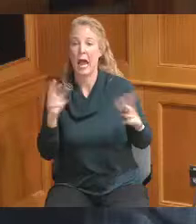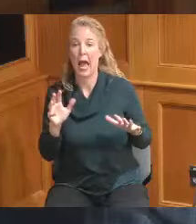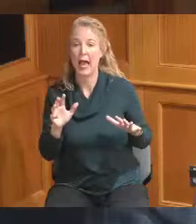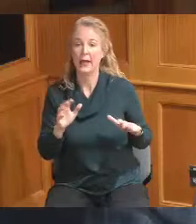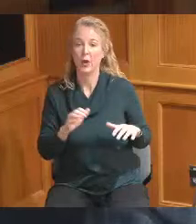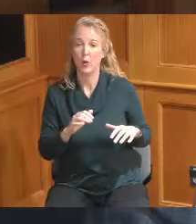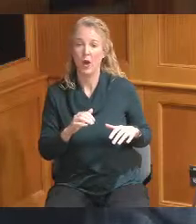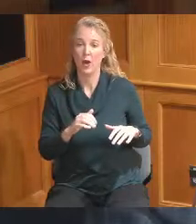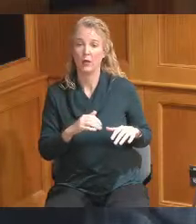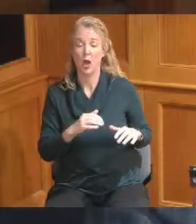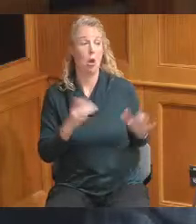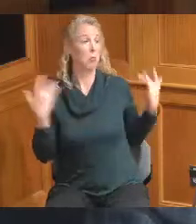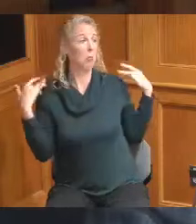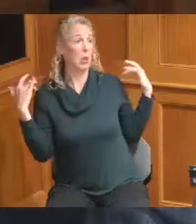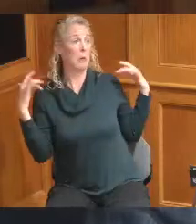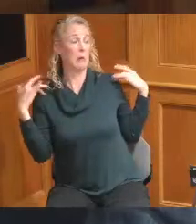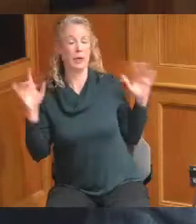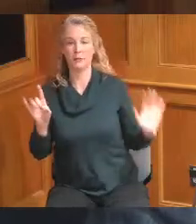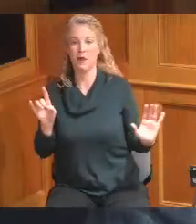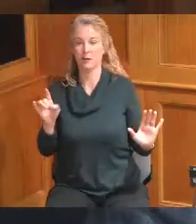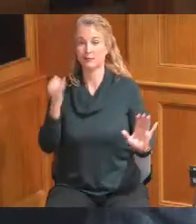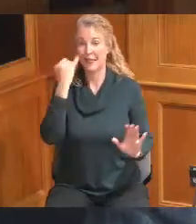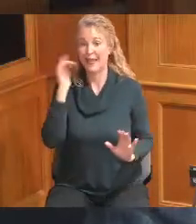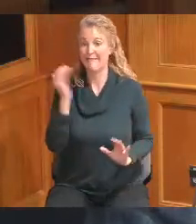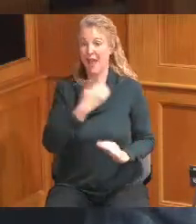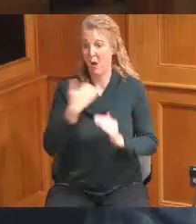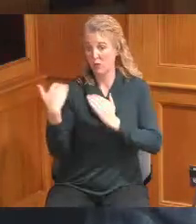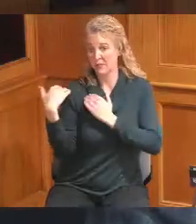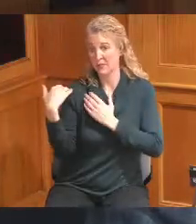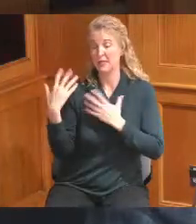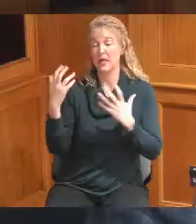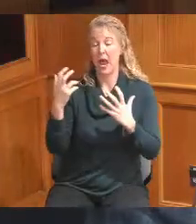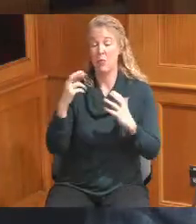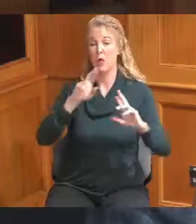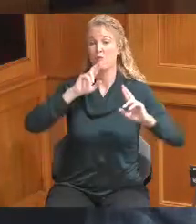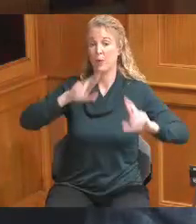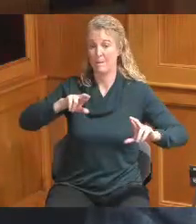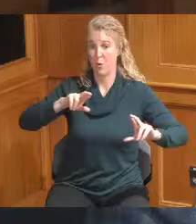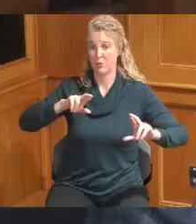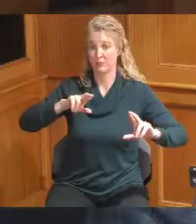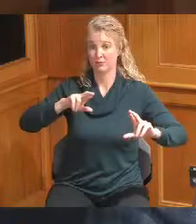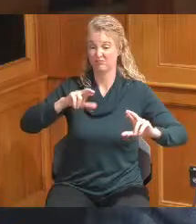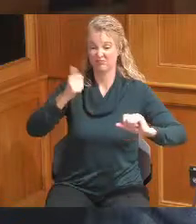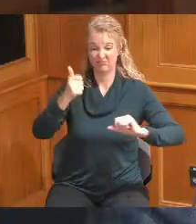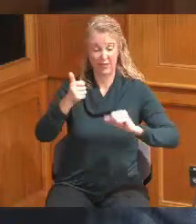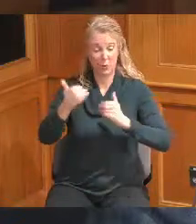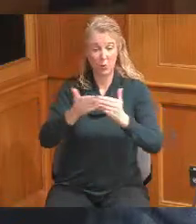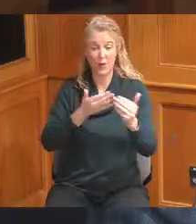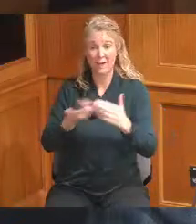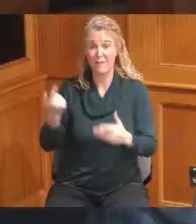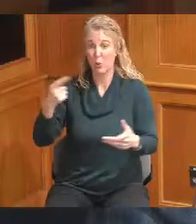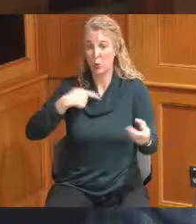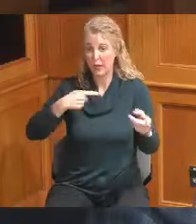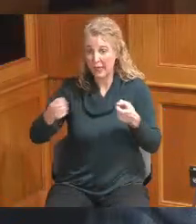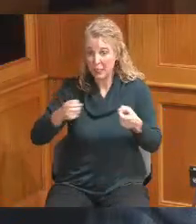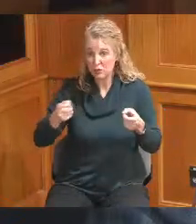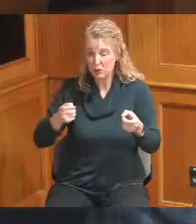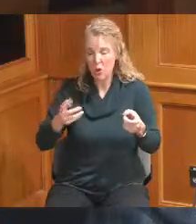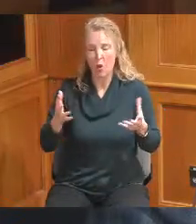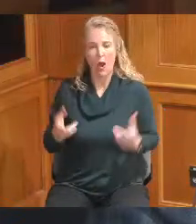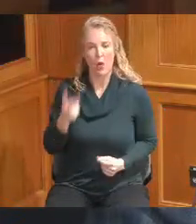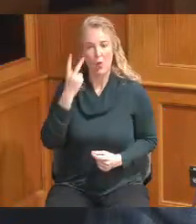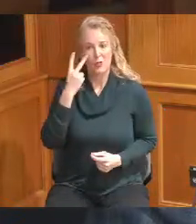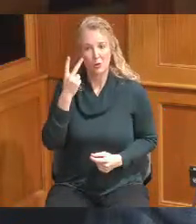and then we do have something to do with it. But if we do, I need a report on these potholes and anything that we have any control over. I want to